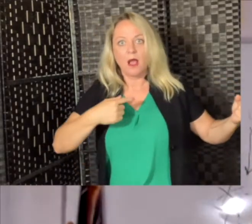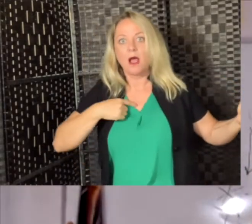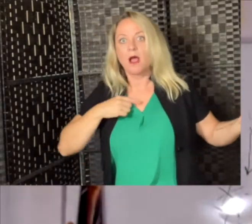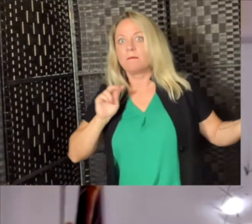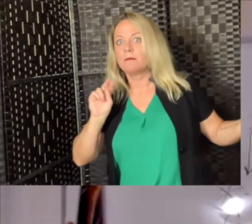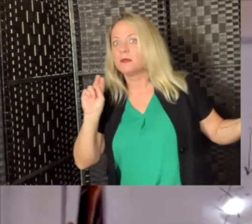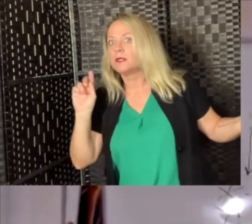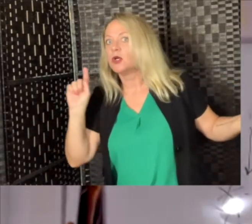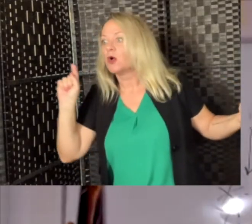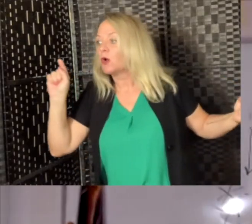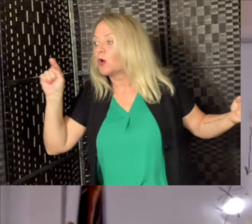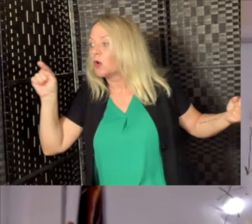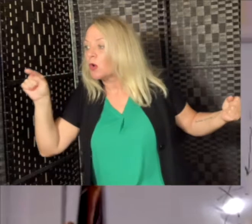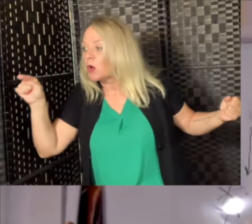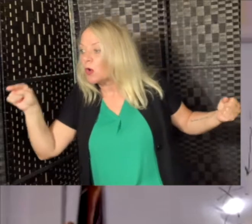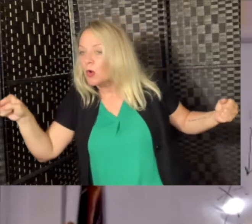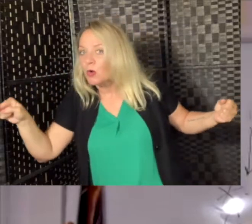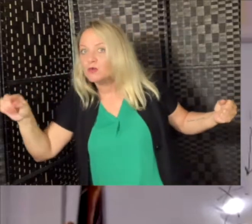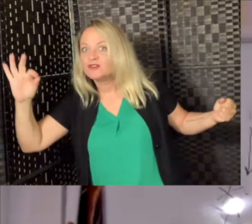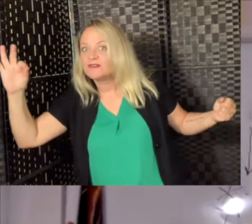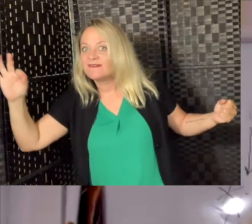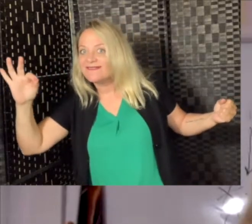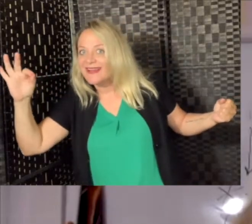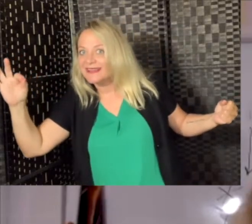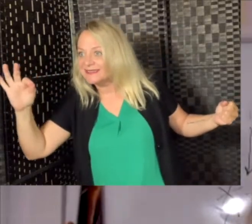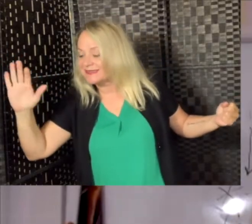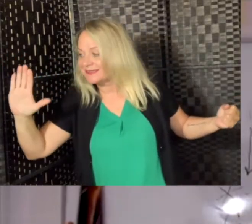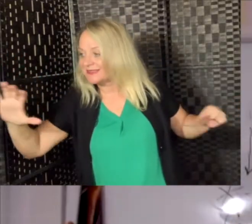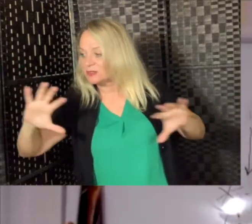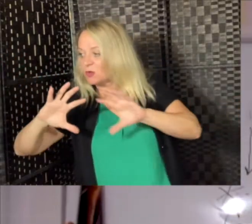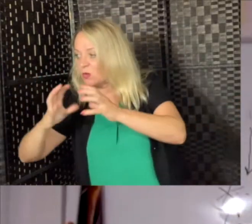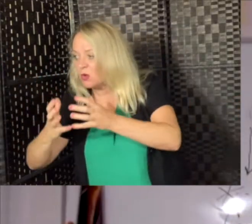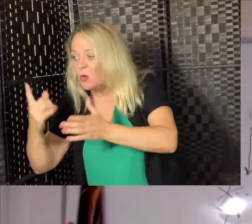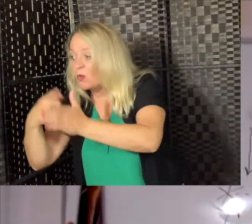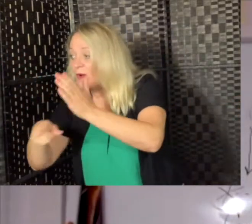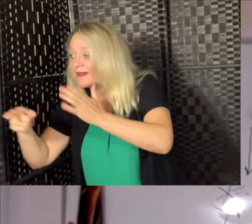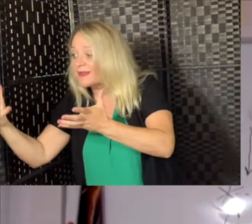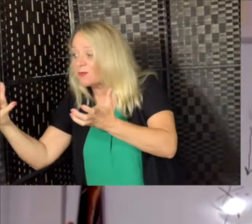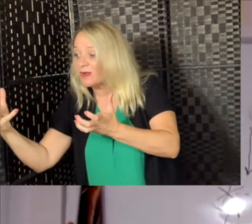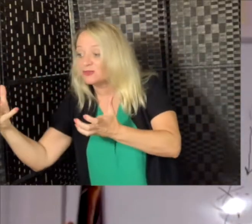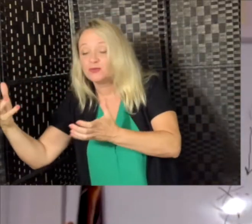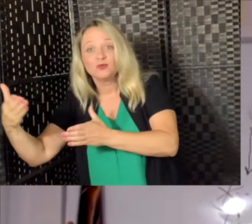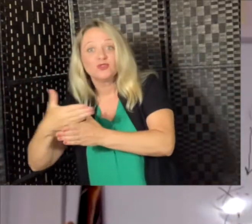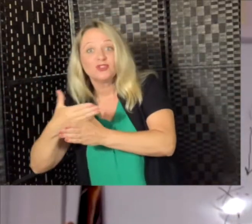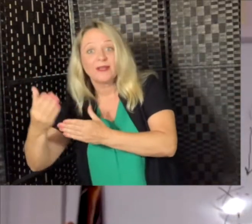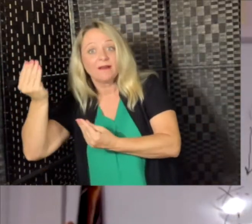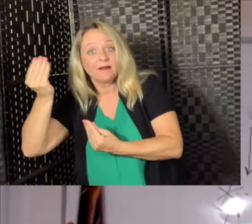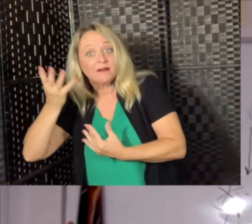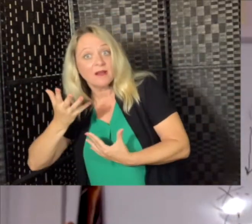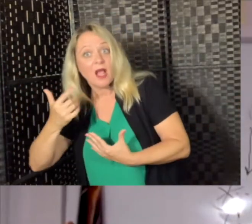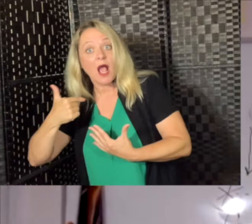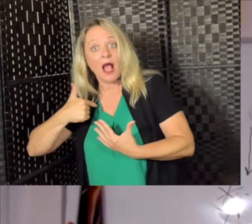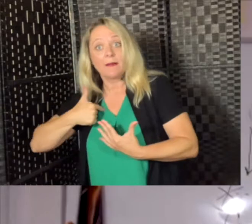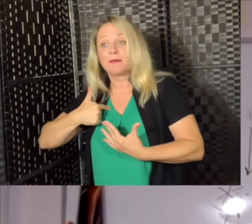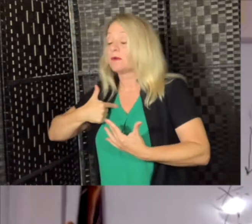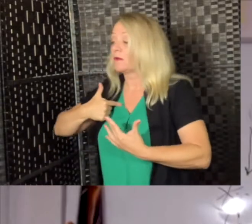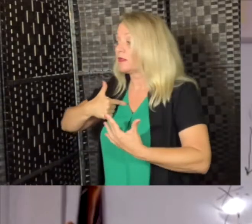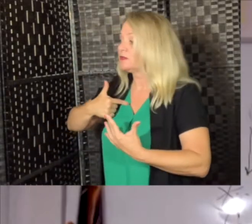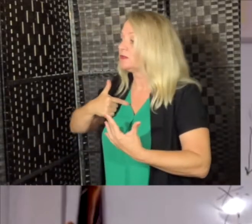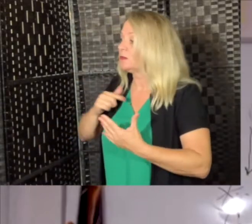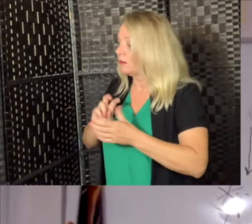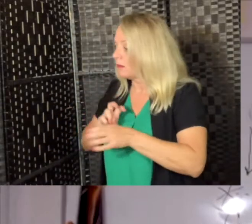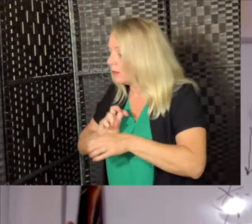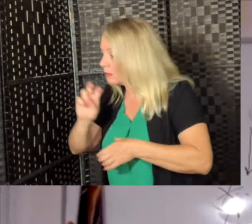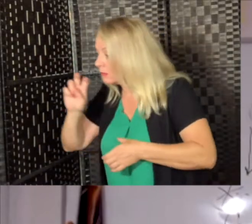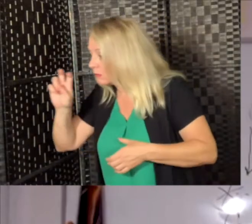thing that Fenton wants to share. So Gertrude is going to listen and